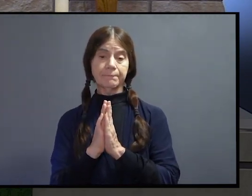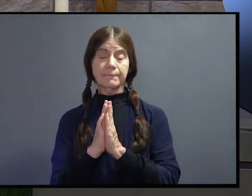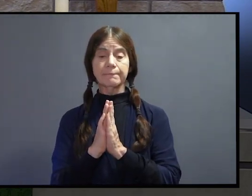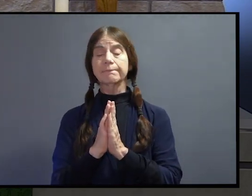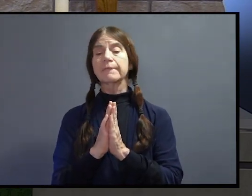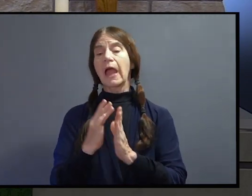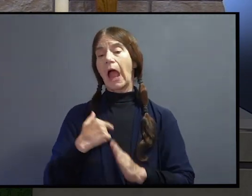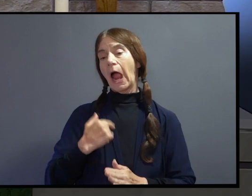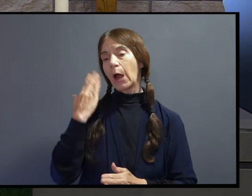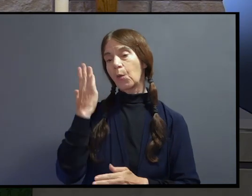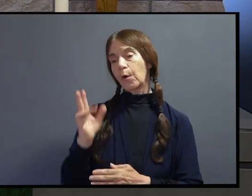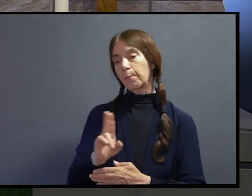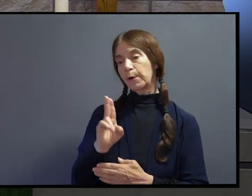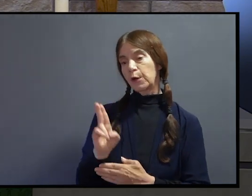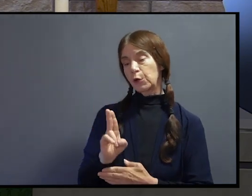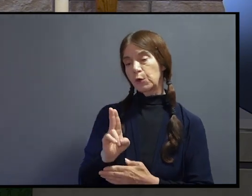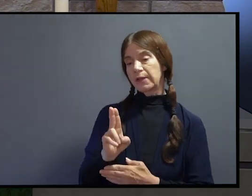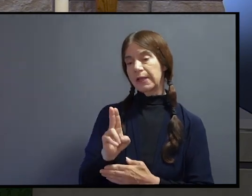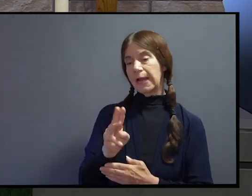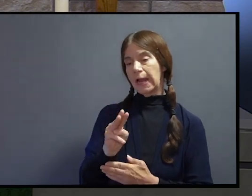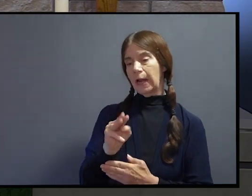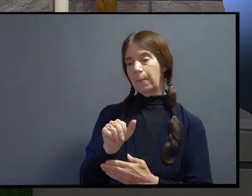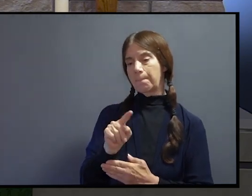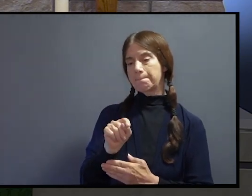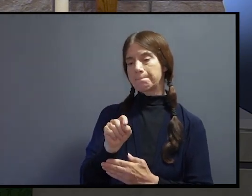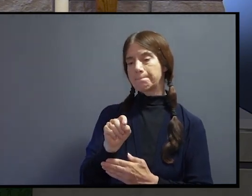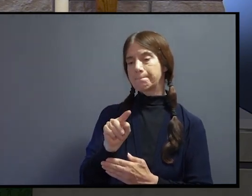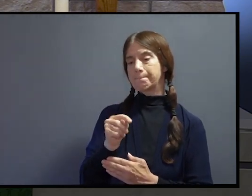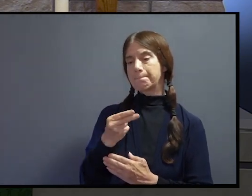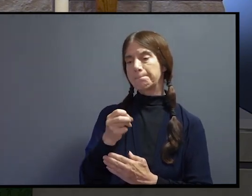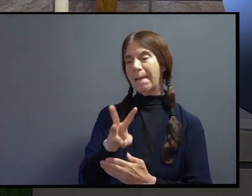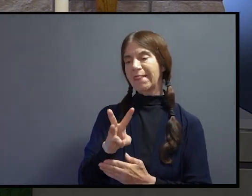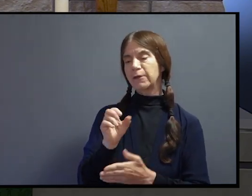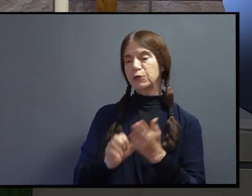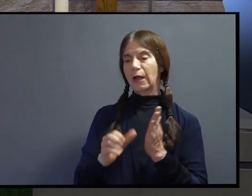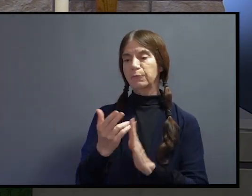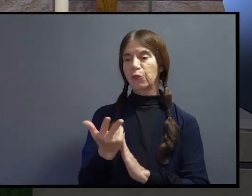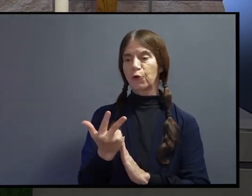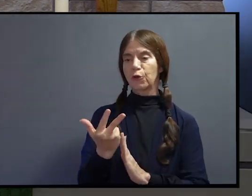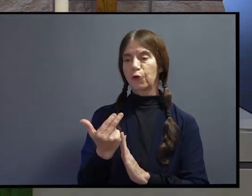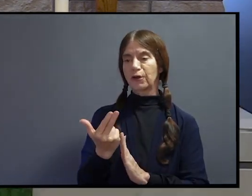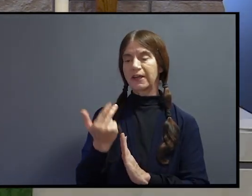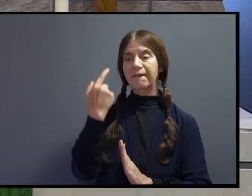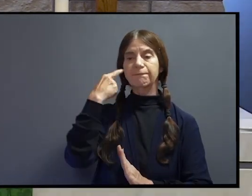The text for my message today is from St. Matthew, the 13th chapter.